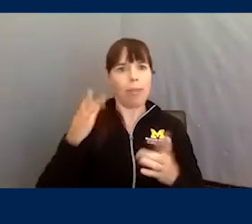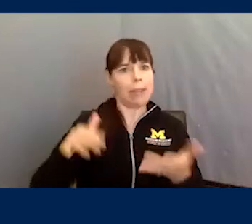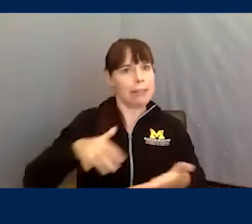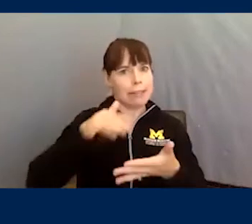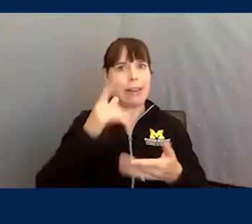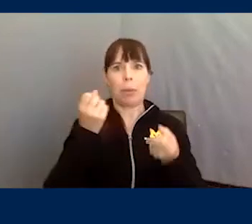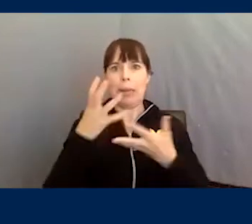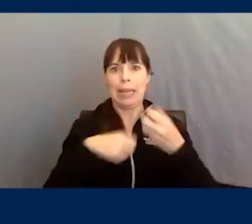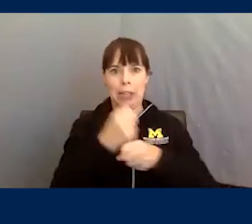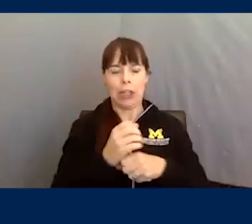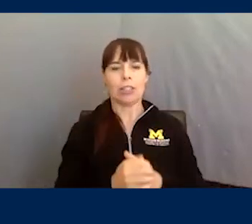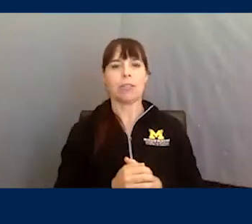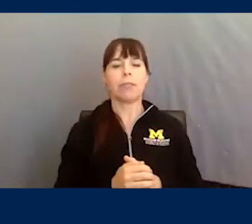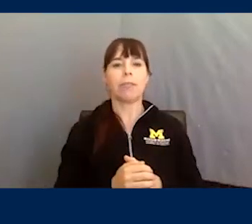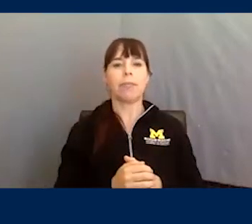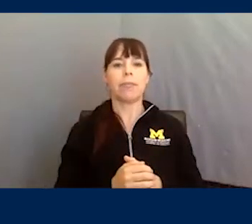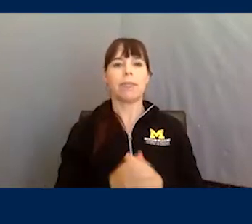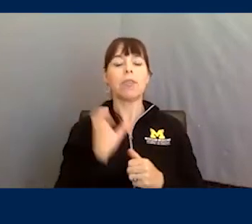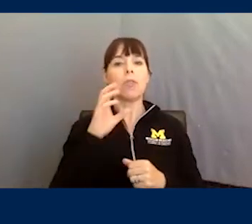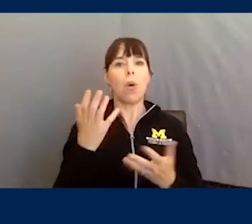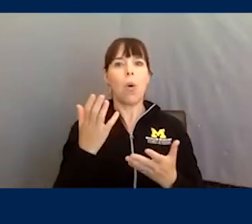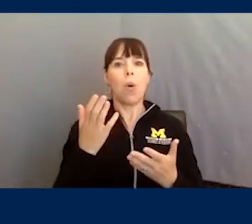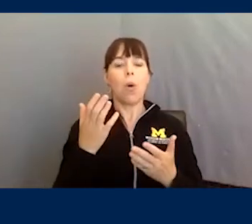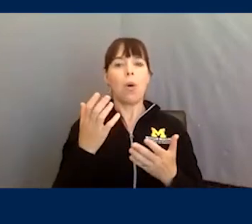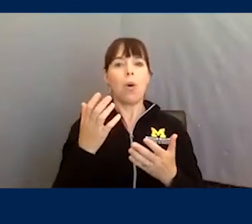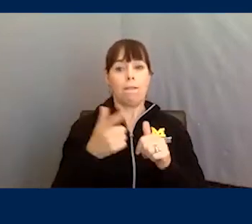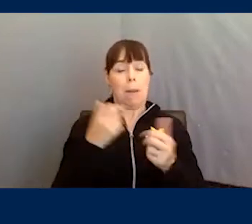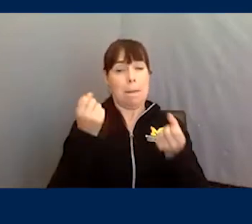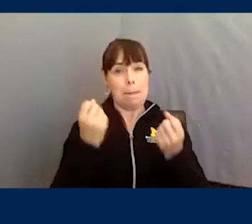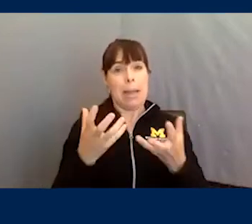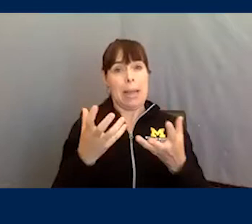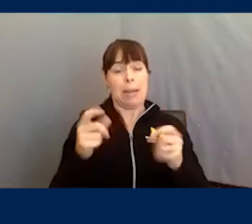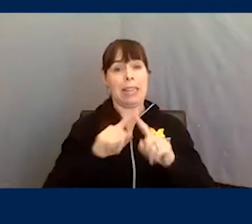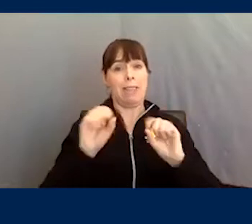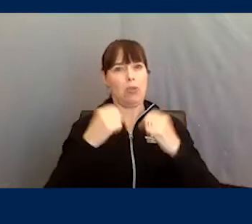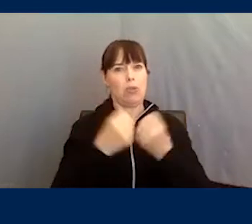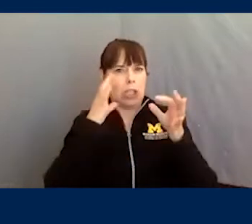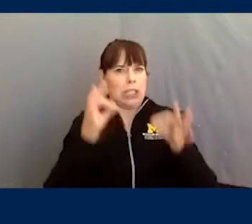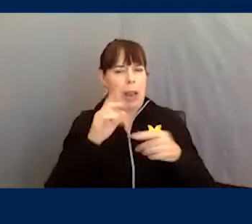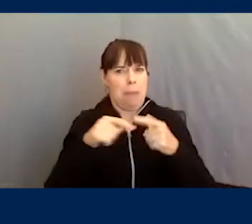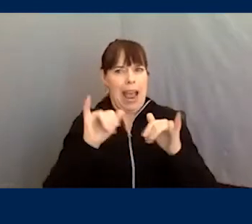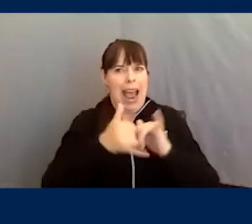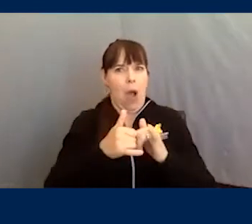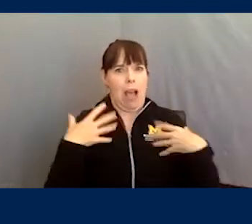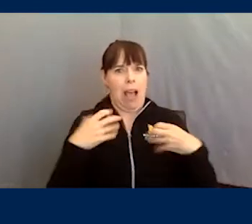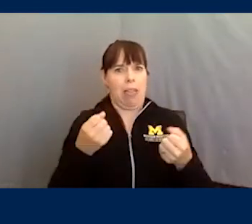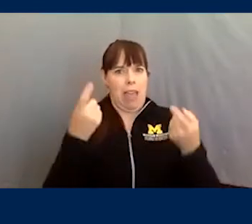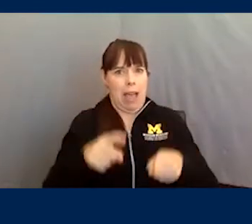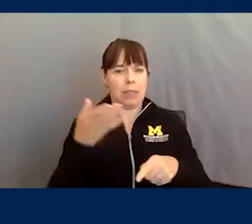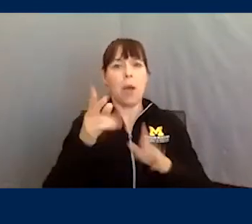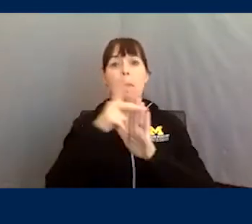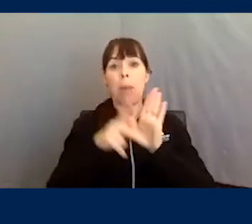decades. So in policy, of the many, many social determinants of health out there, policy,